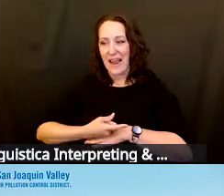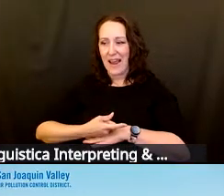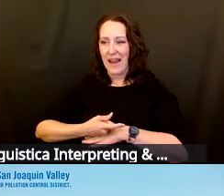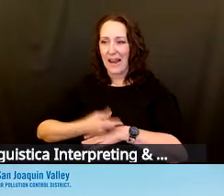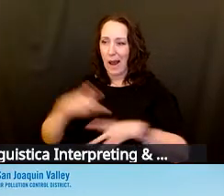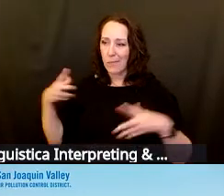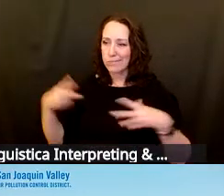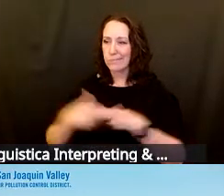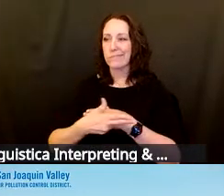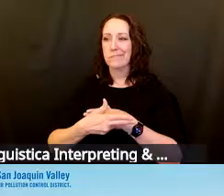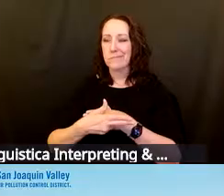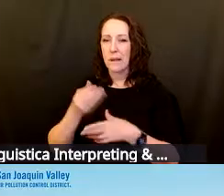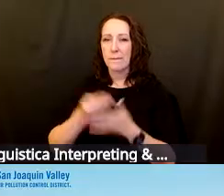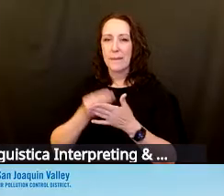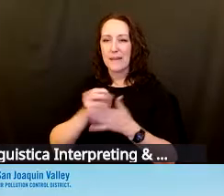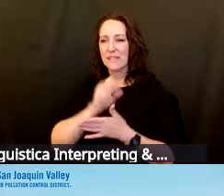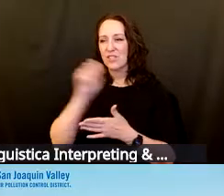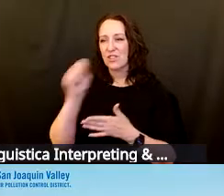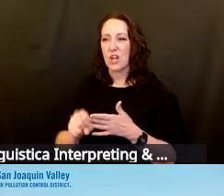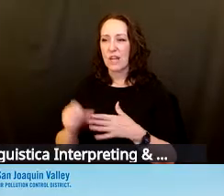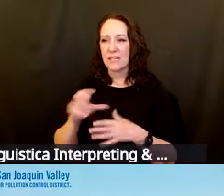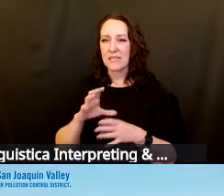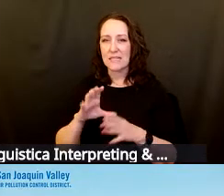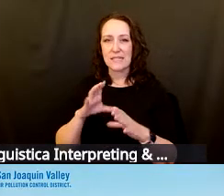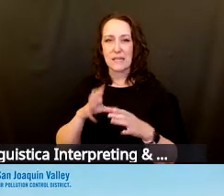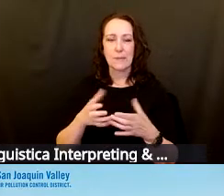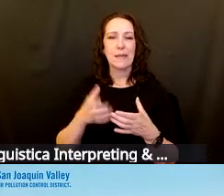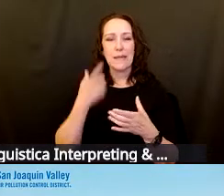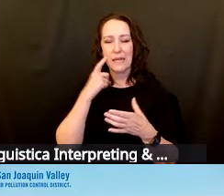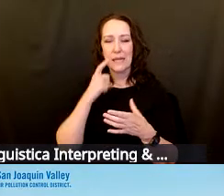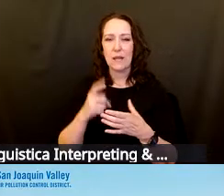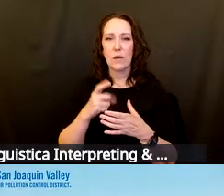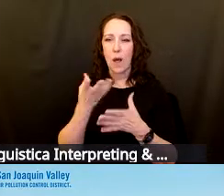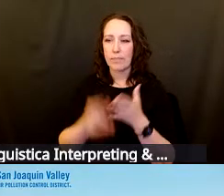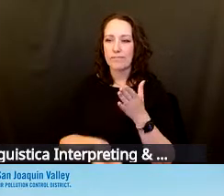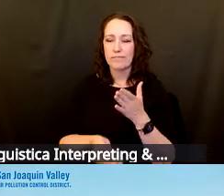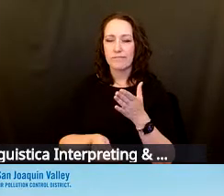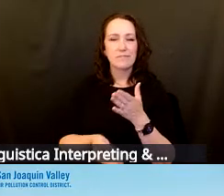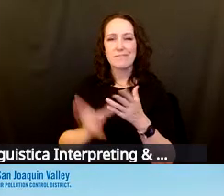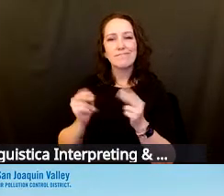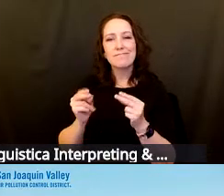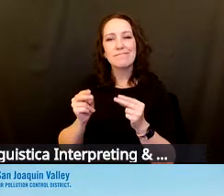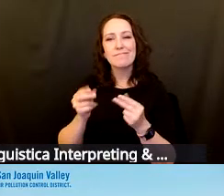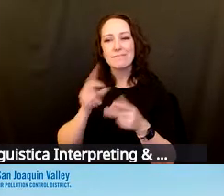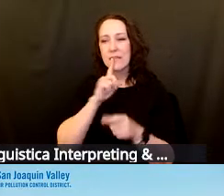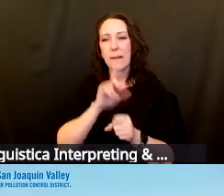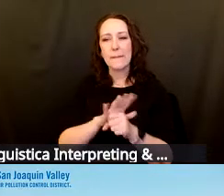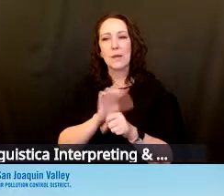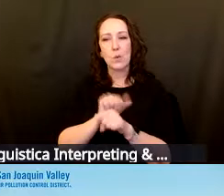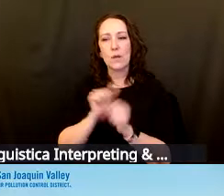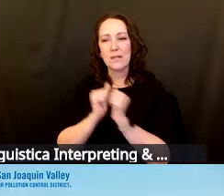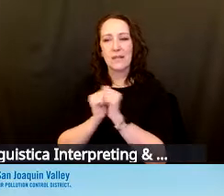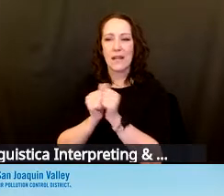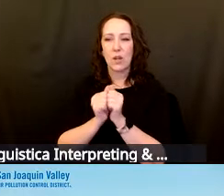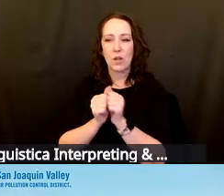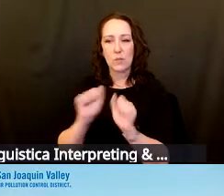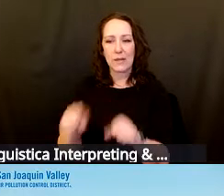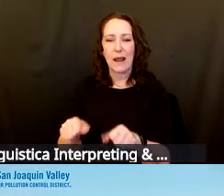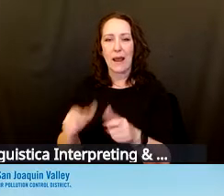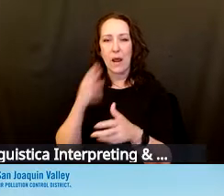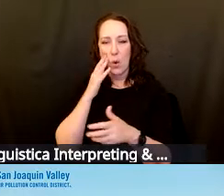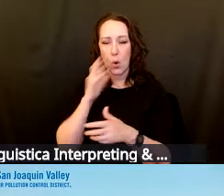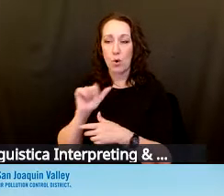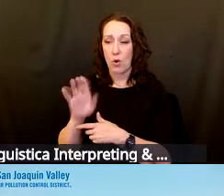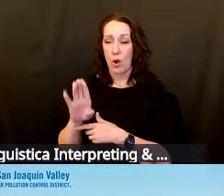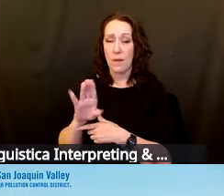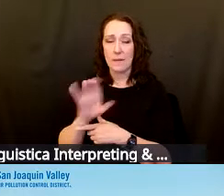that the Stockton committee, committed in the SERP is just going to, disappear. We are still committed to working with you all as we can. And I know CARB shares that